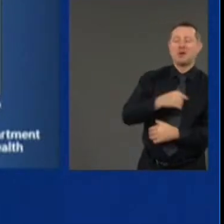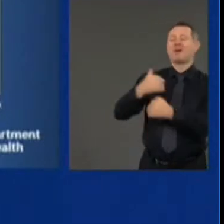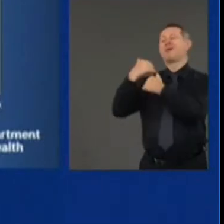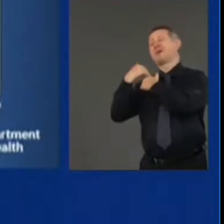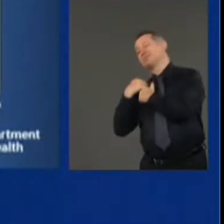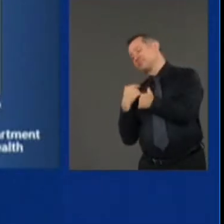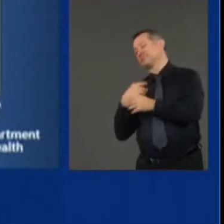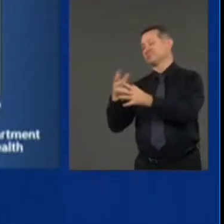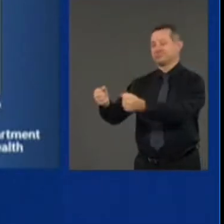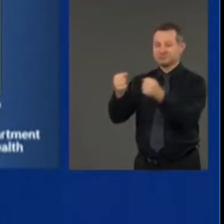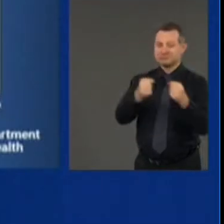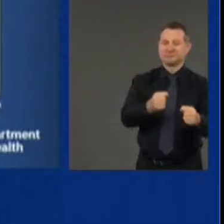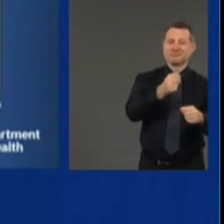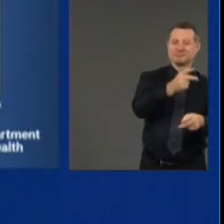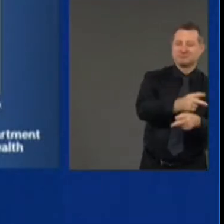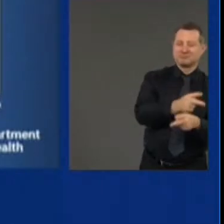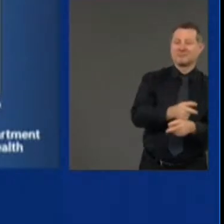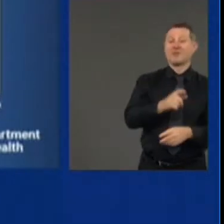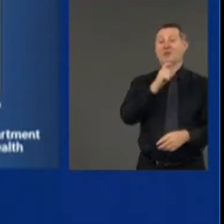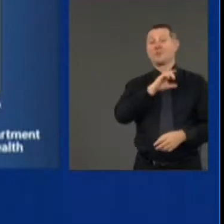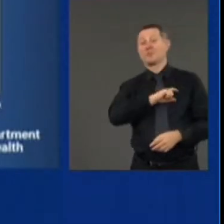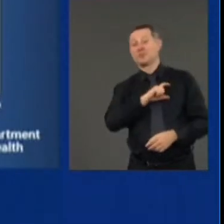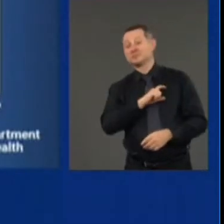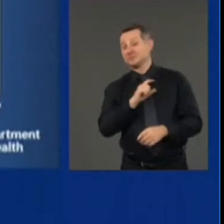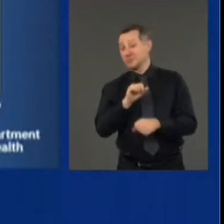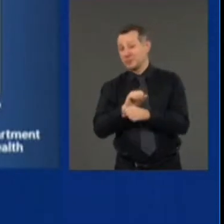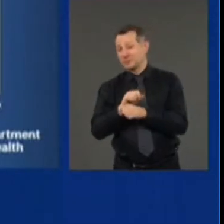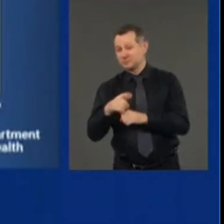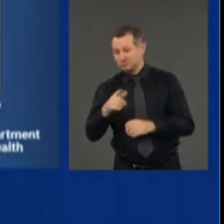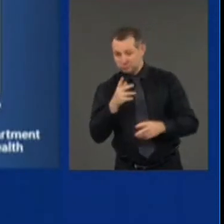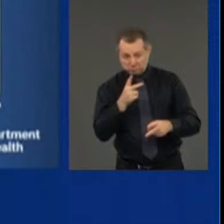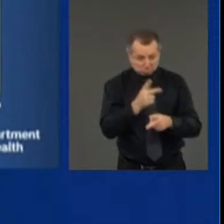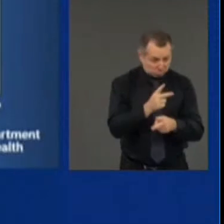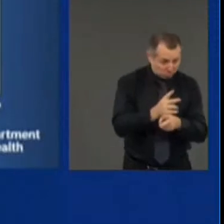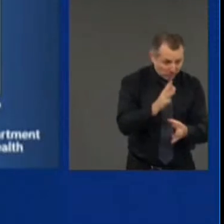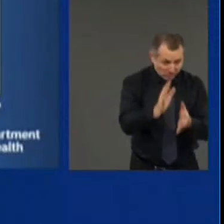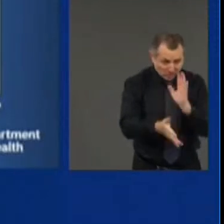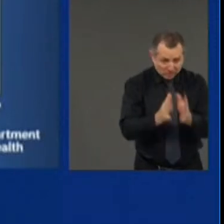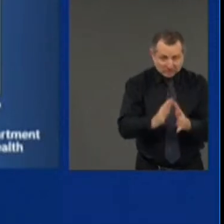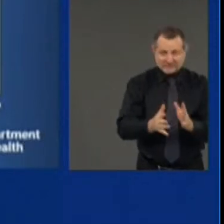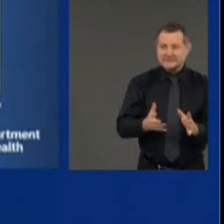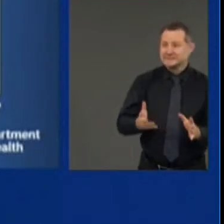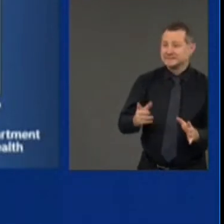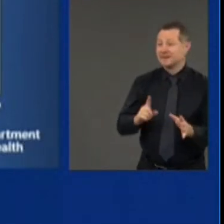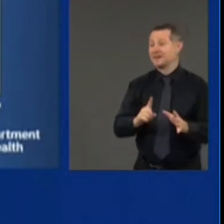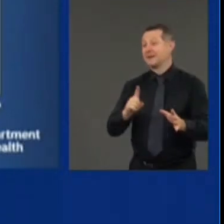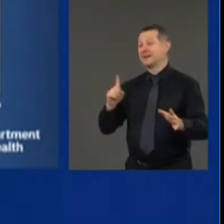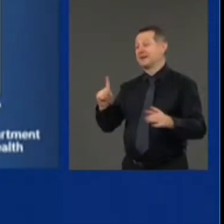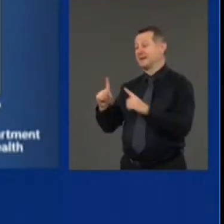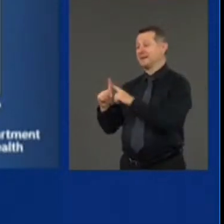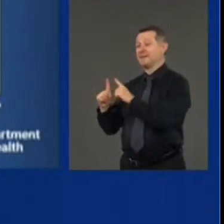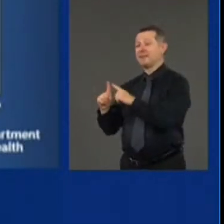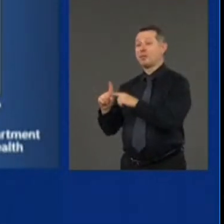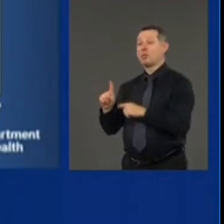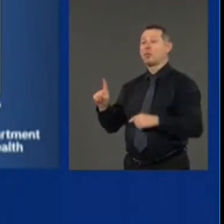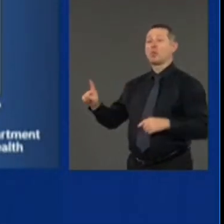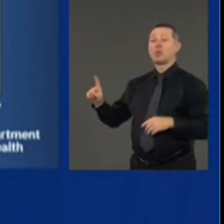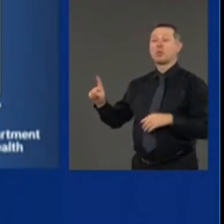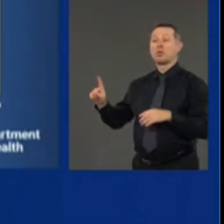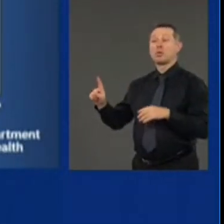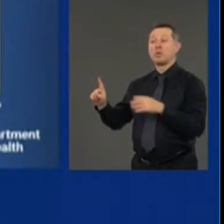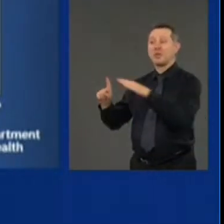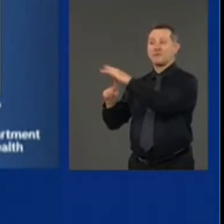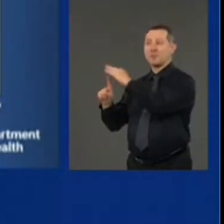And so what happens in the community affects the lives of those in the nursing home. What better way to capture this than looking